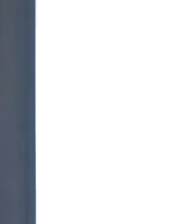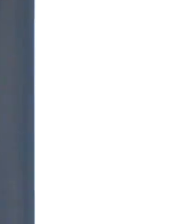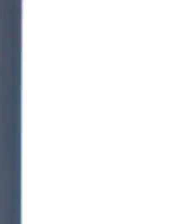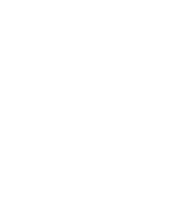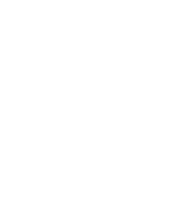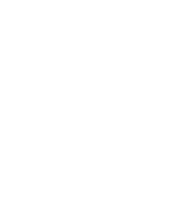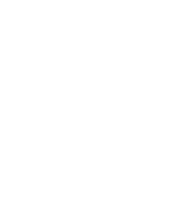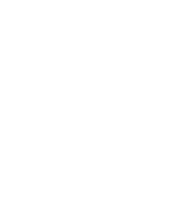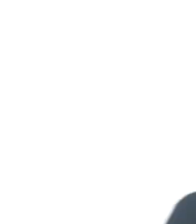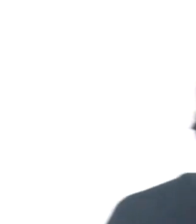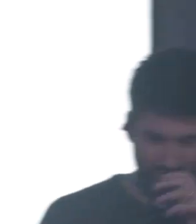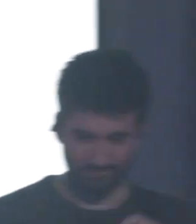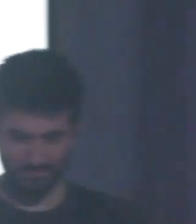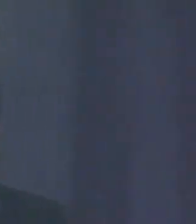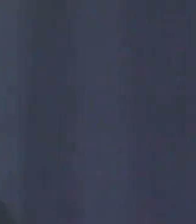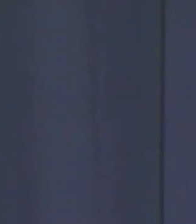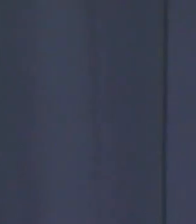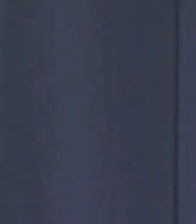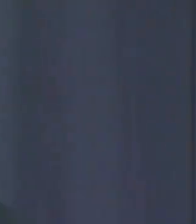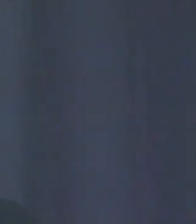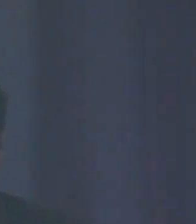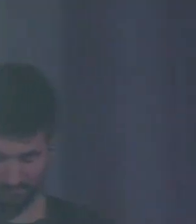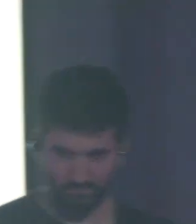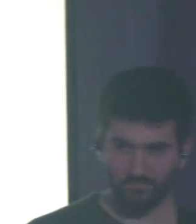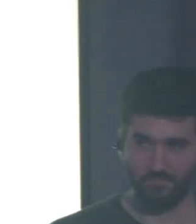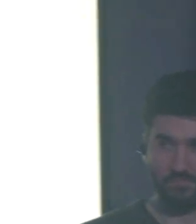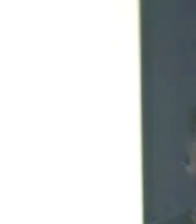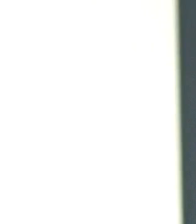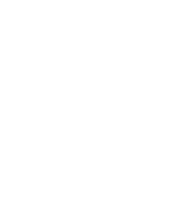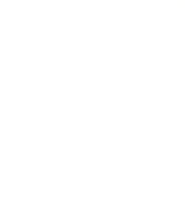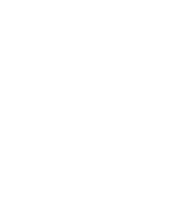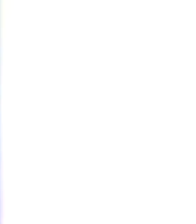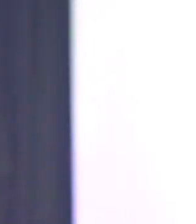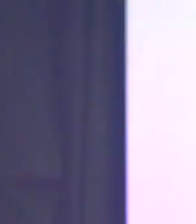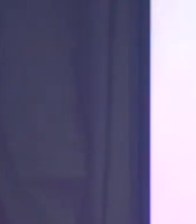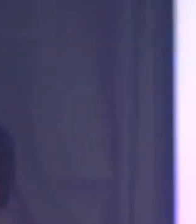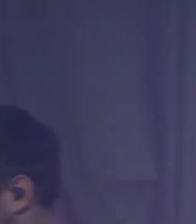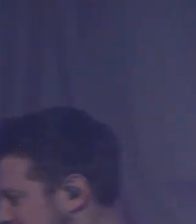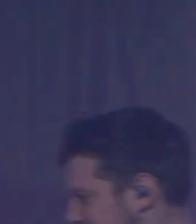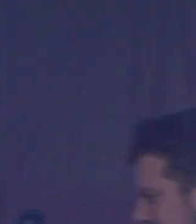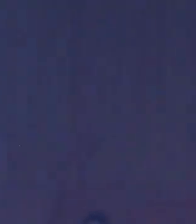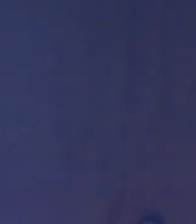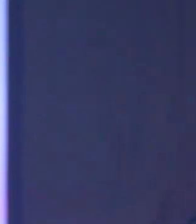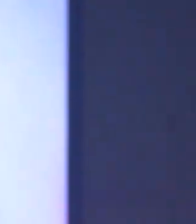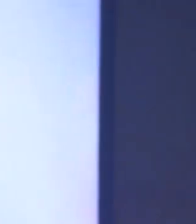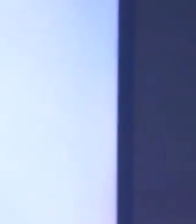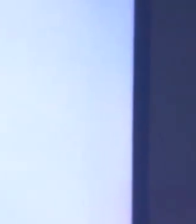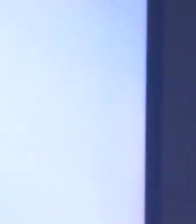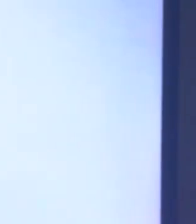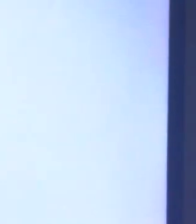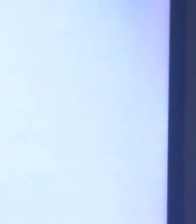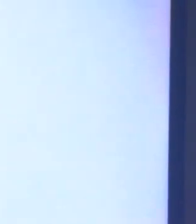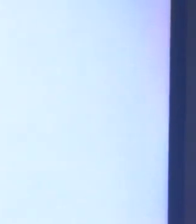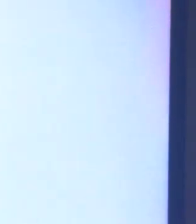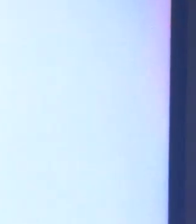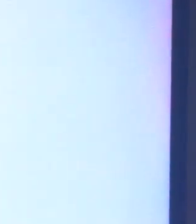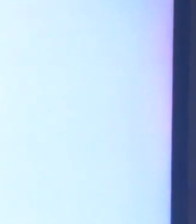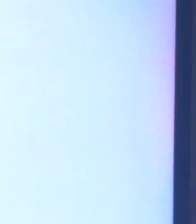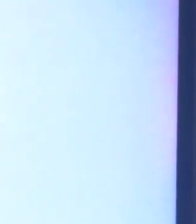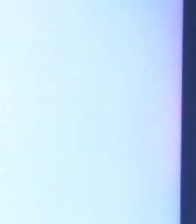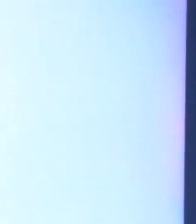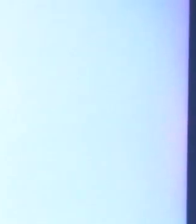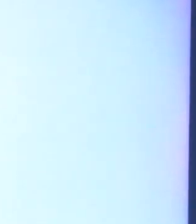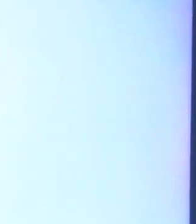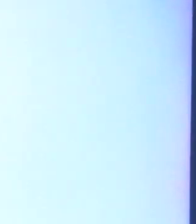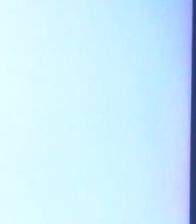We got what we asked for. Father, we're thankful today for your presence with us. And we do pray, Lord, we need a fresh oil. We need a